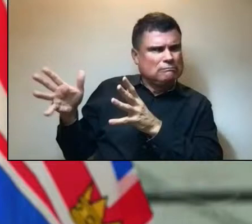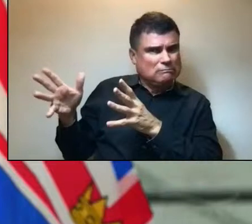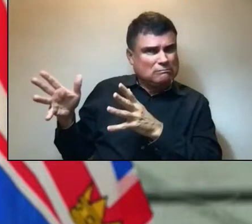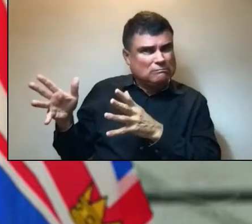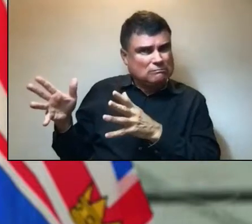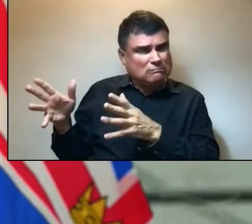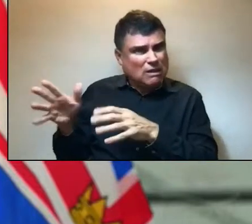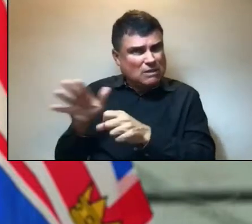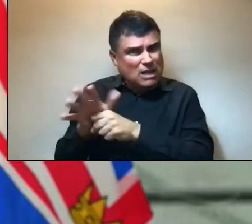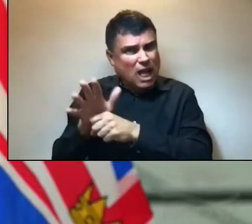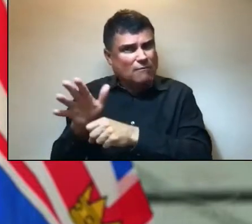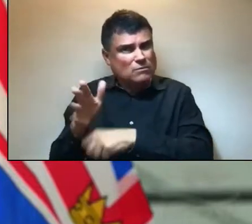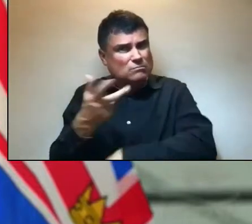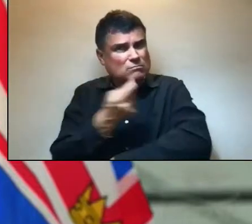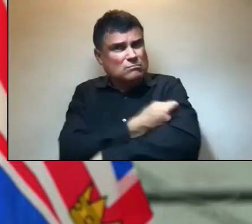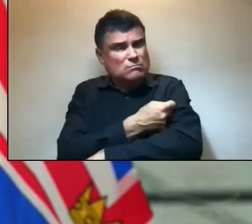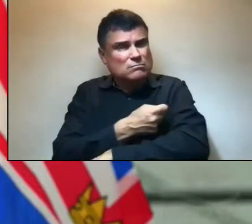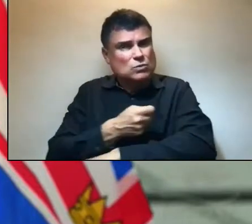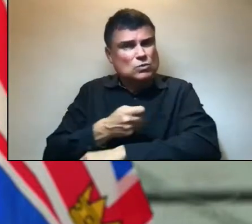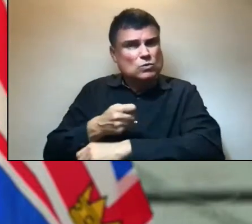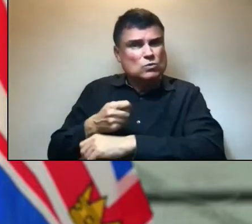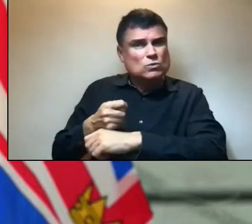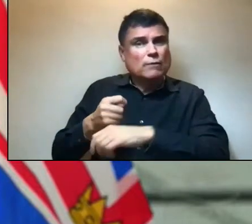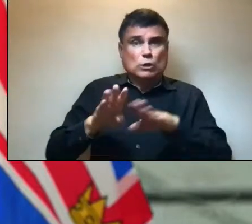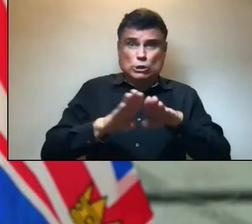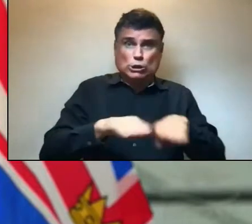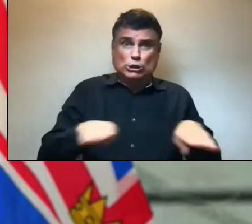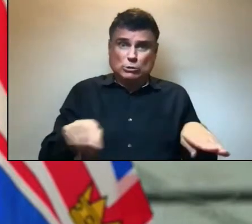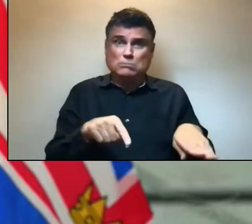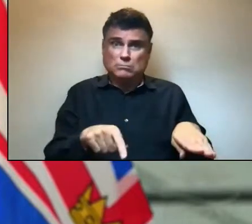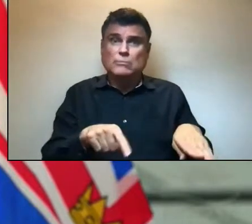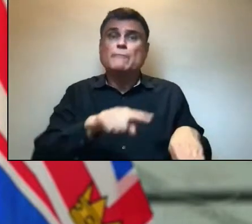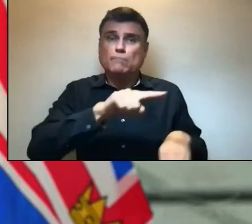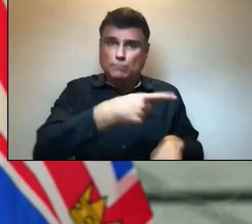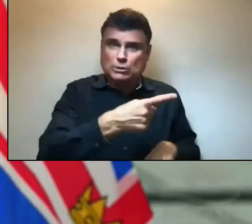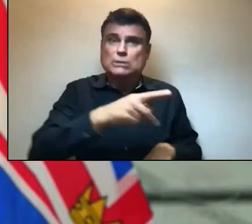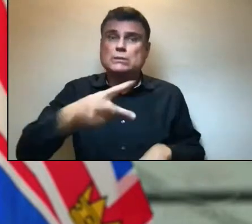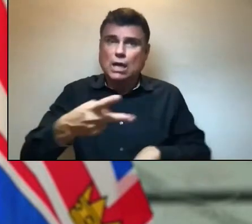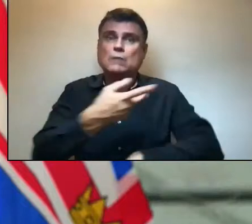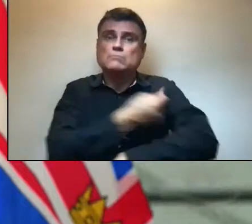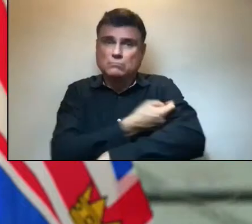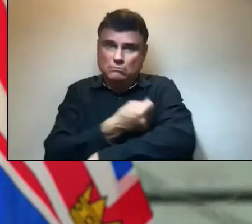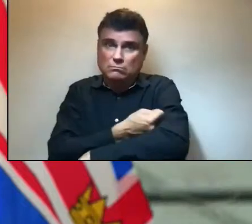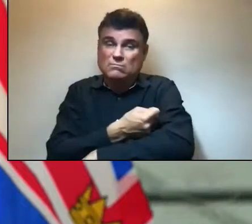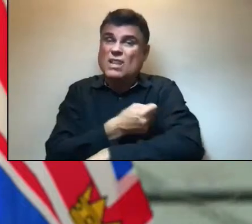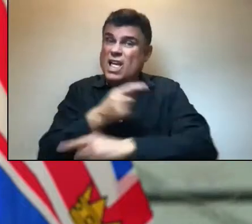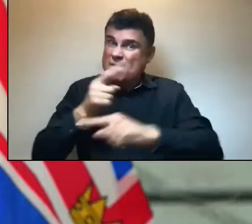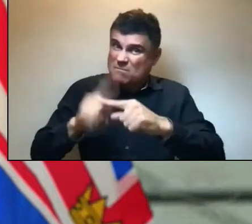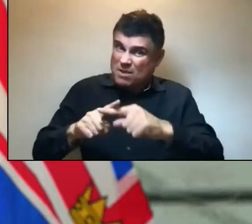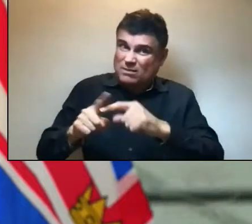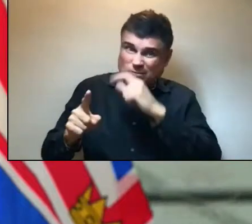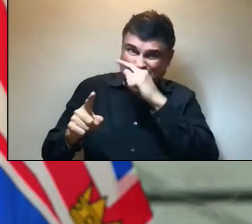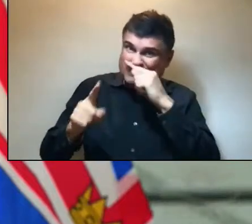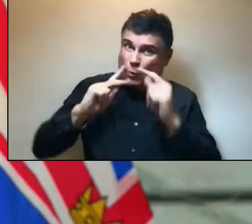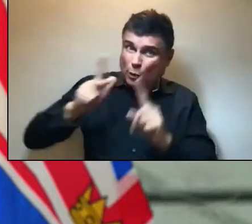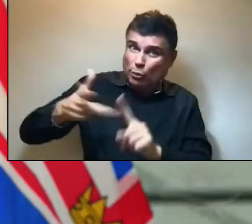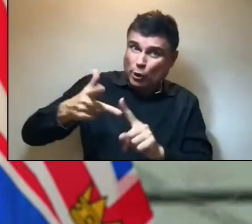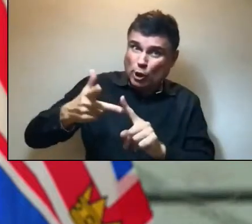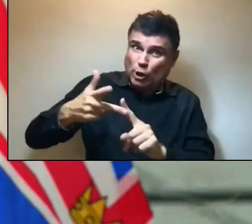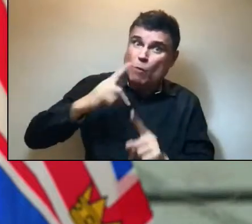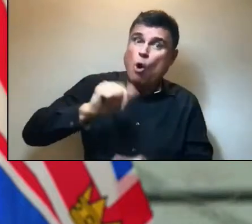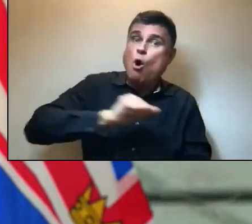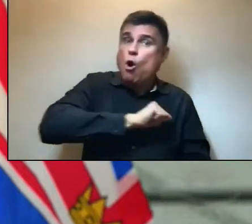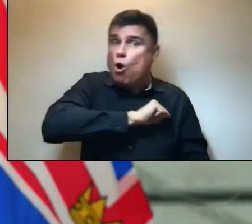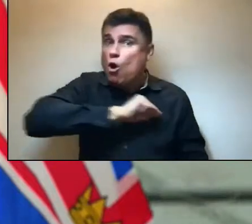do 2 doses for children and booster doses for everyone else at the same time?